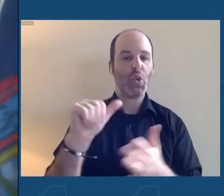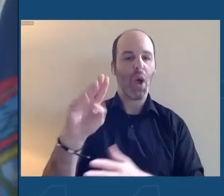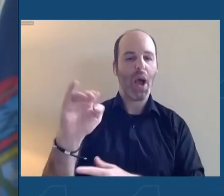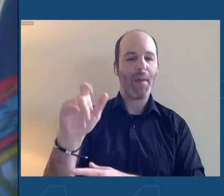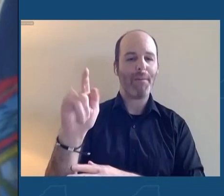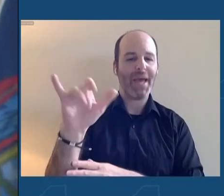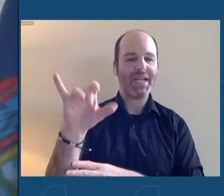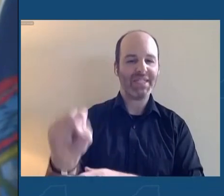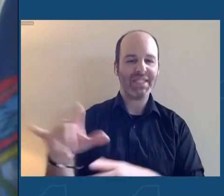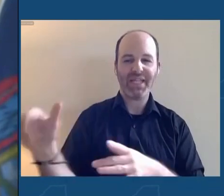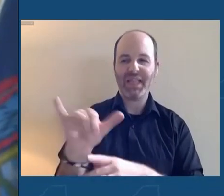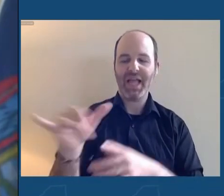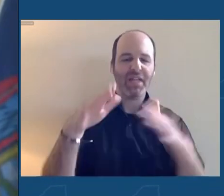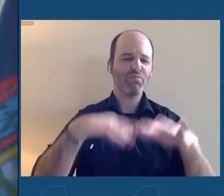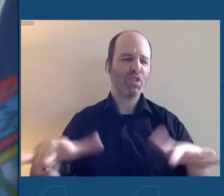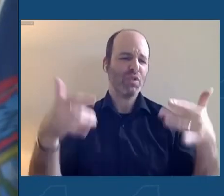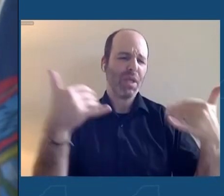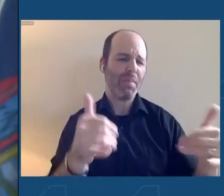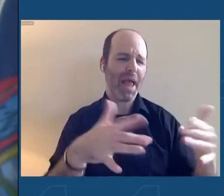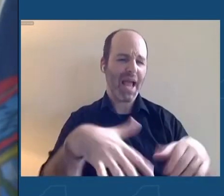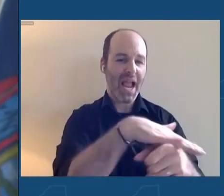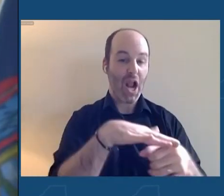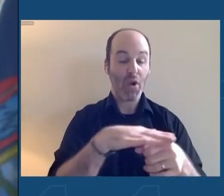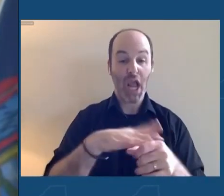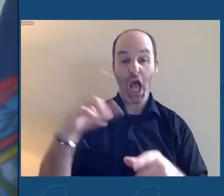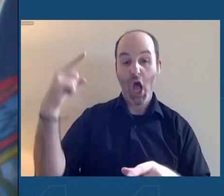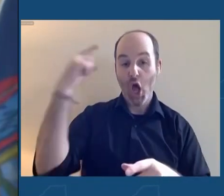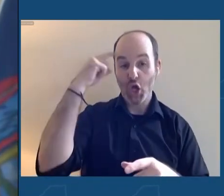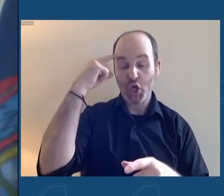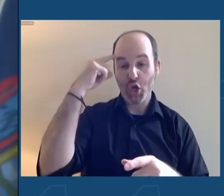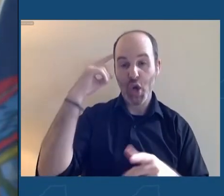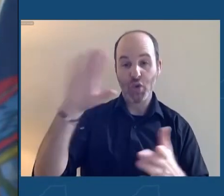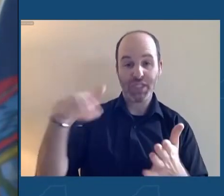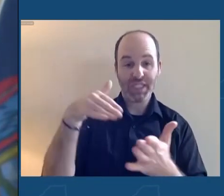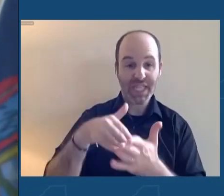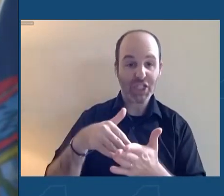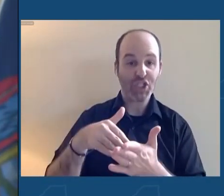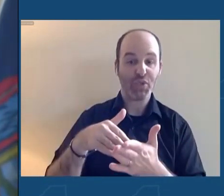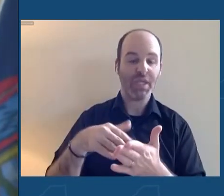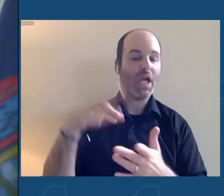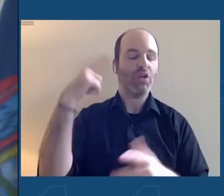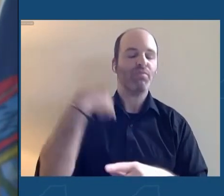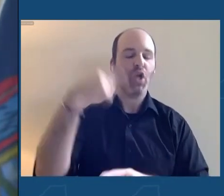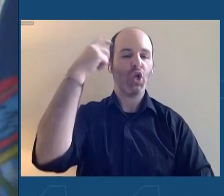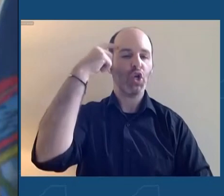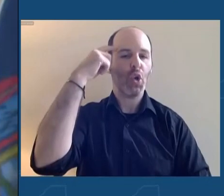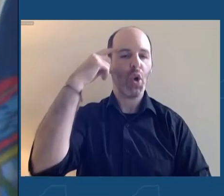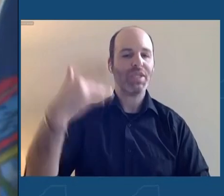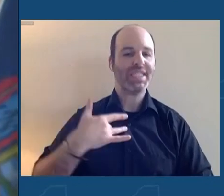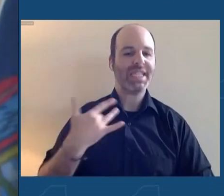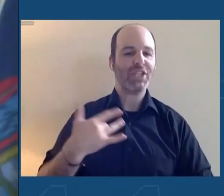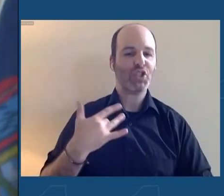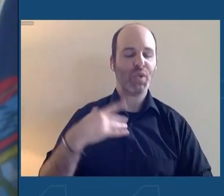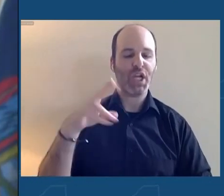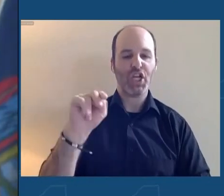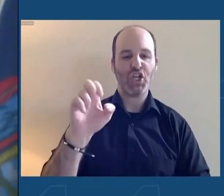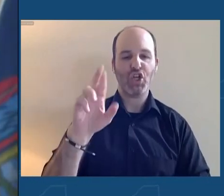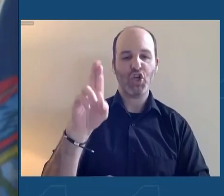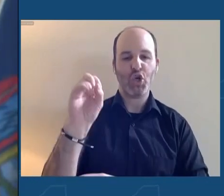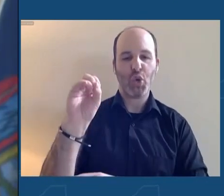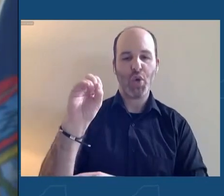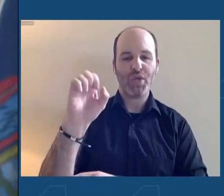area, a neurosensory room for folks who have sensory challenges. It'll create more